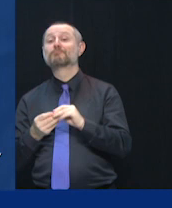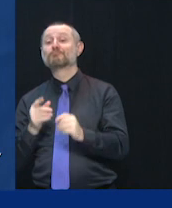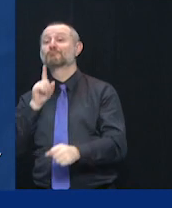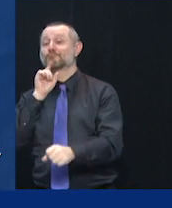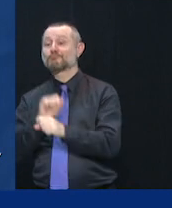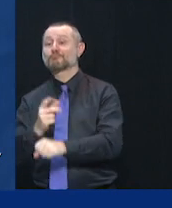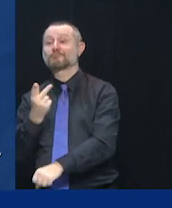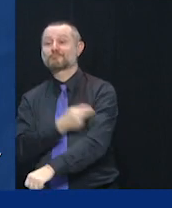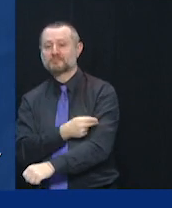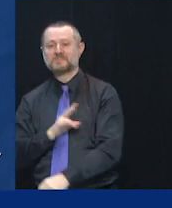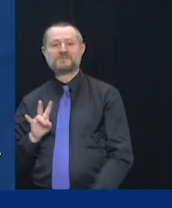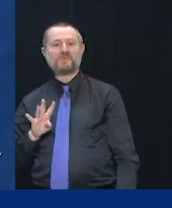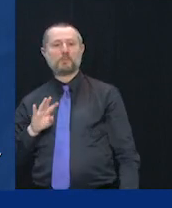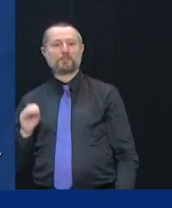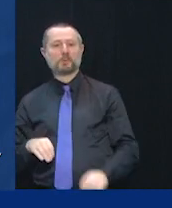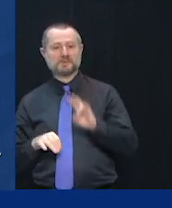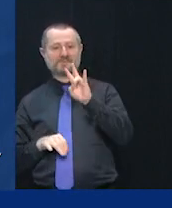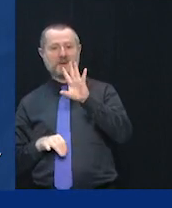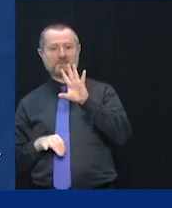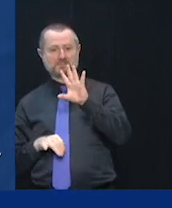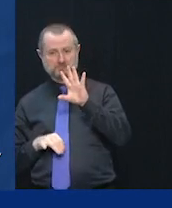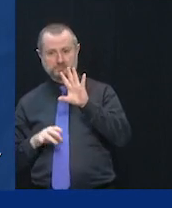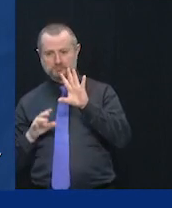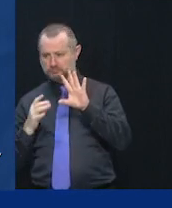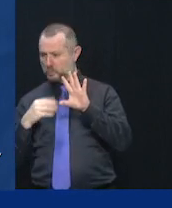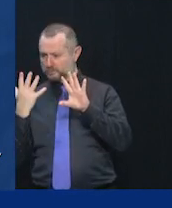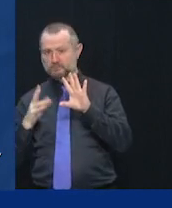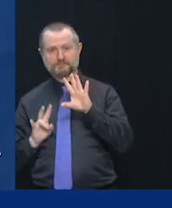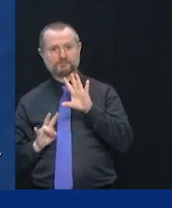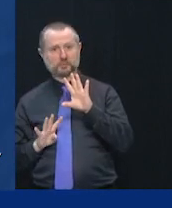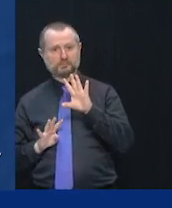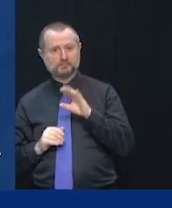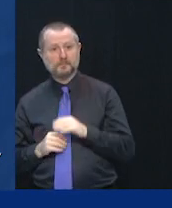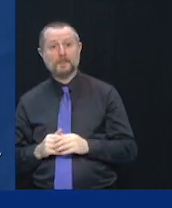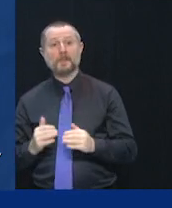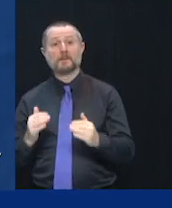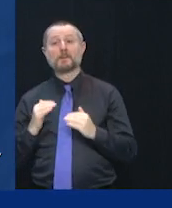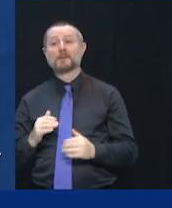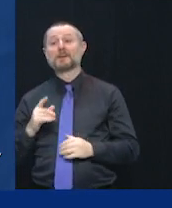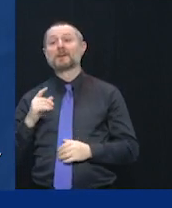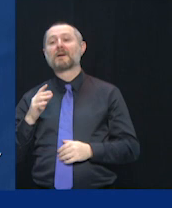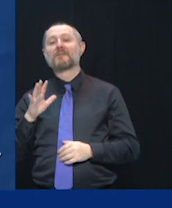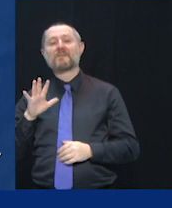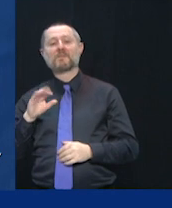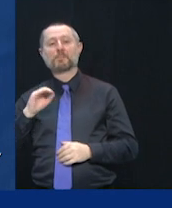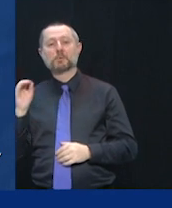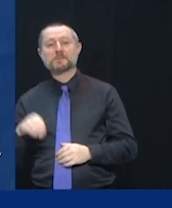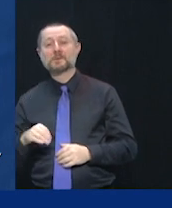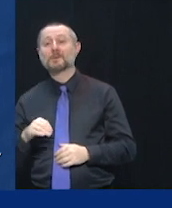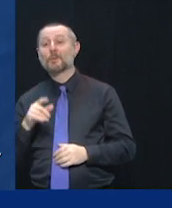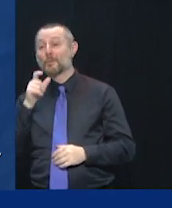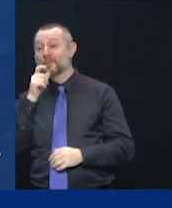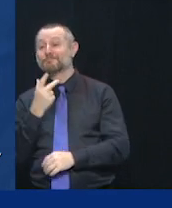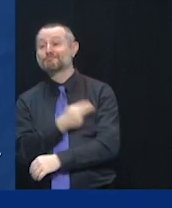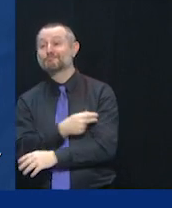actually received the vaccine. 17% are Black, only 5% took